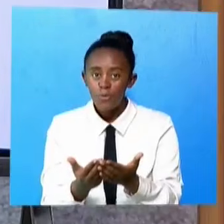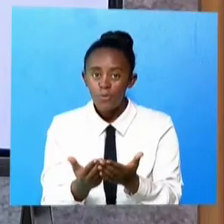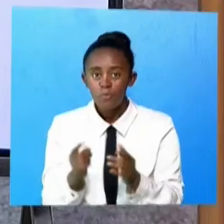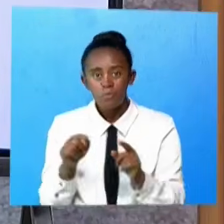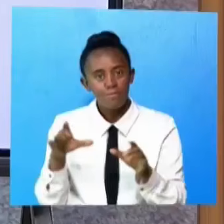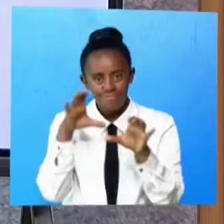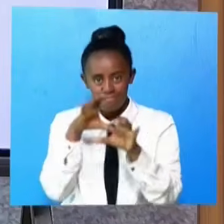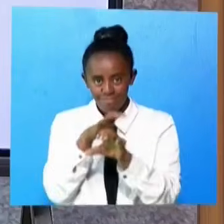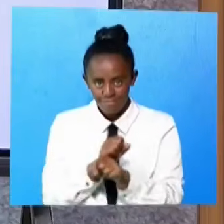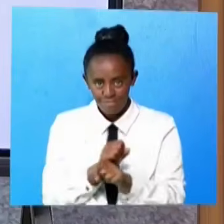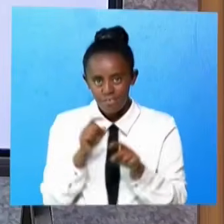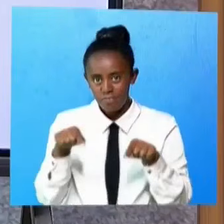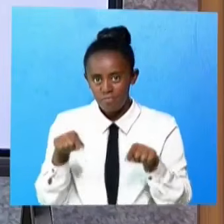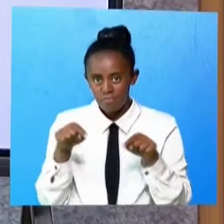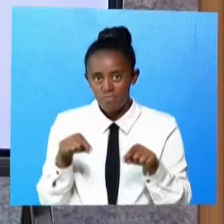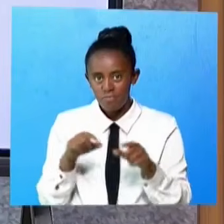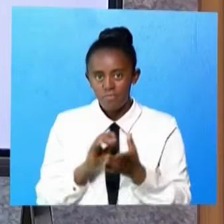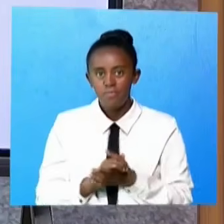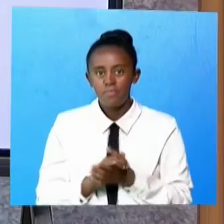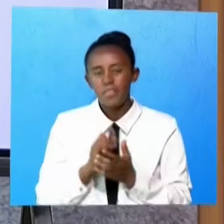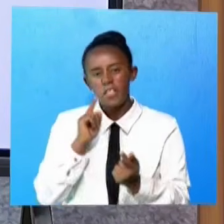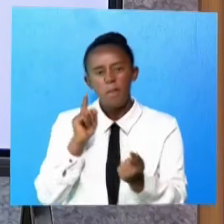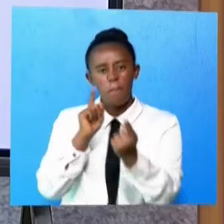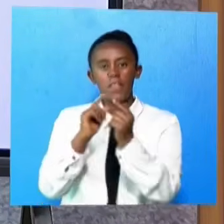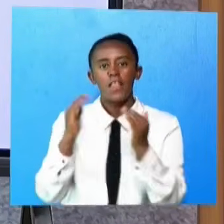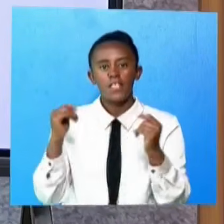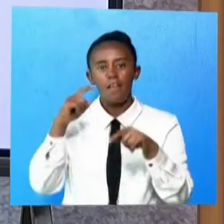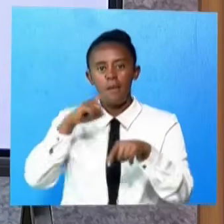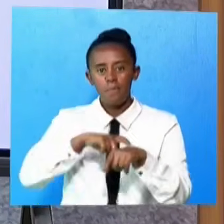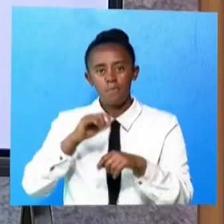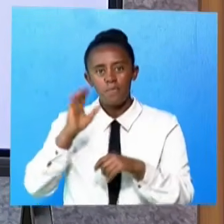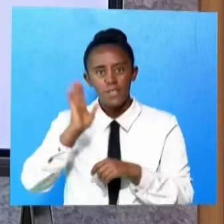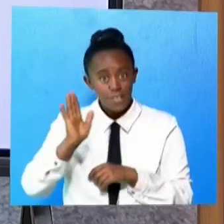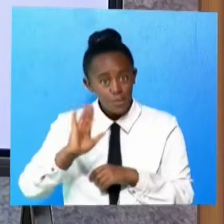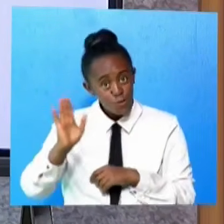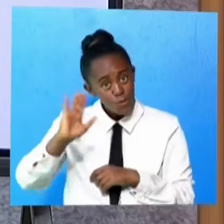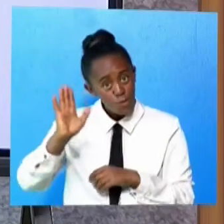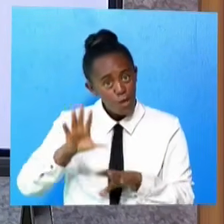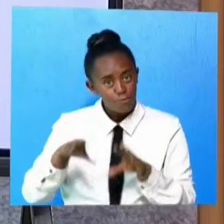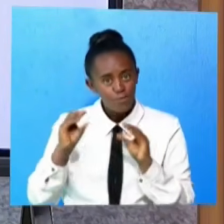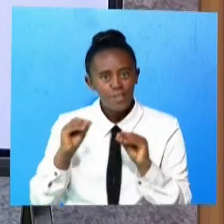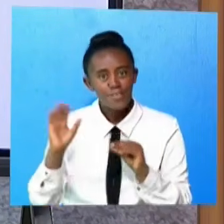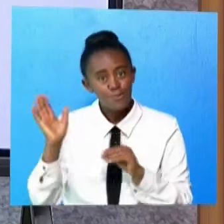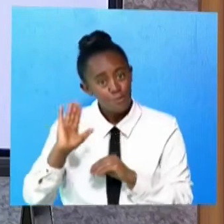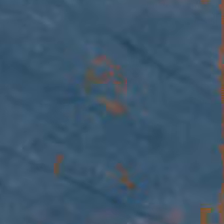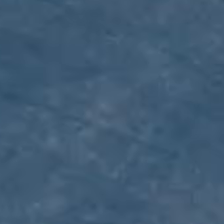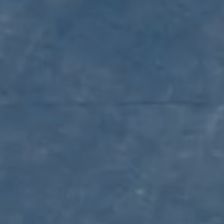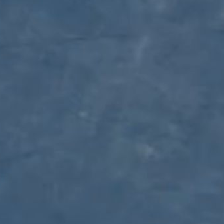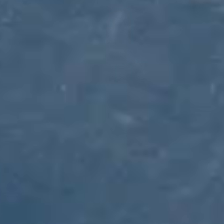all for today. Till we meet next time. See you. Goodbye, students. Goodbye.